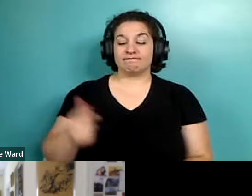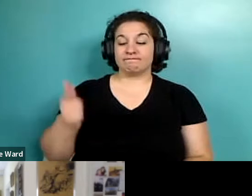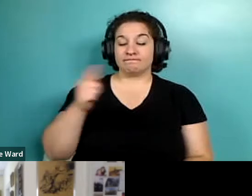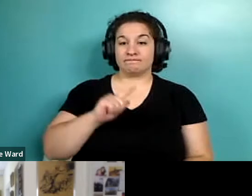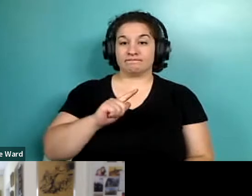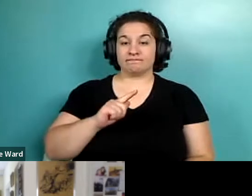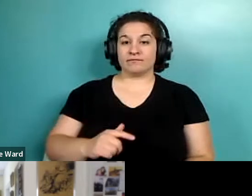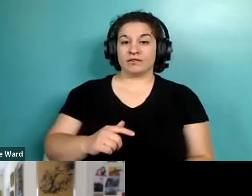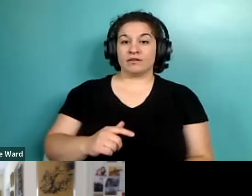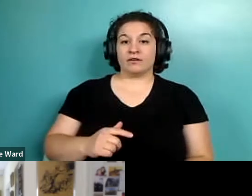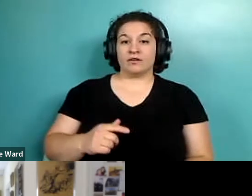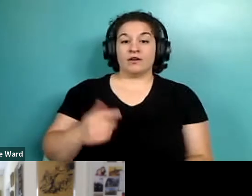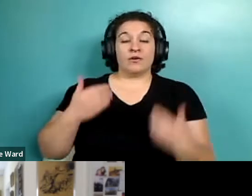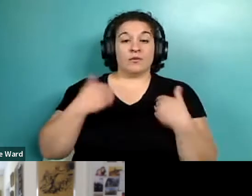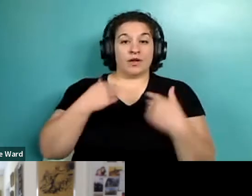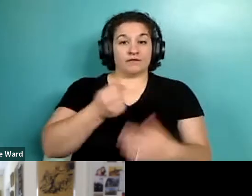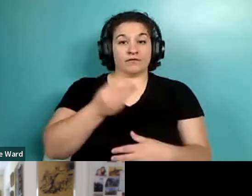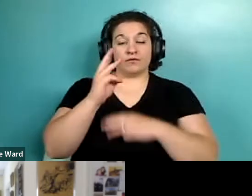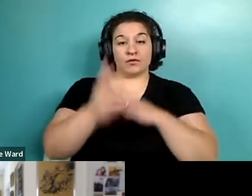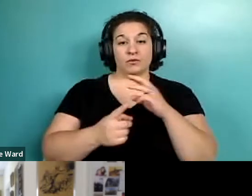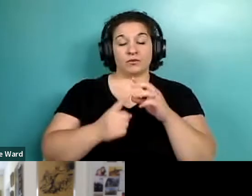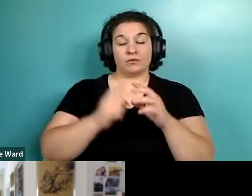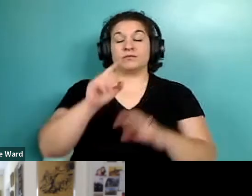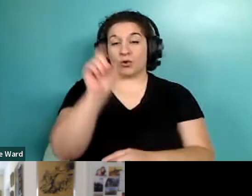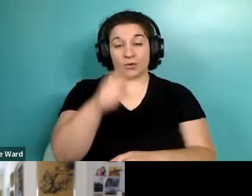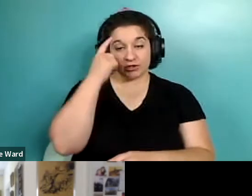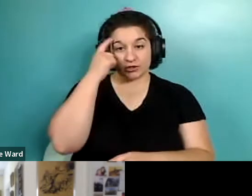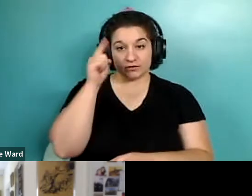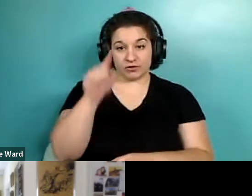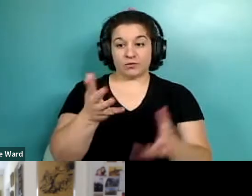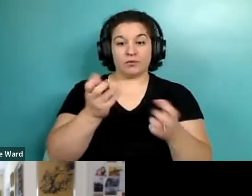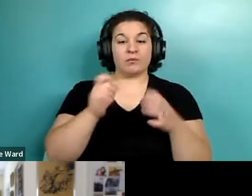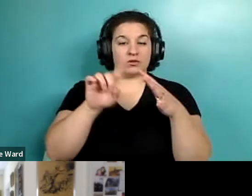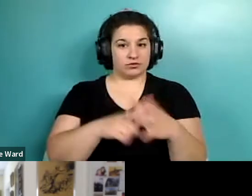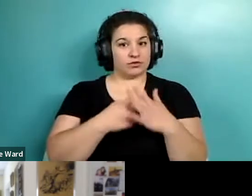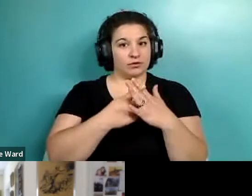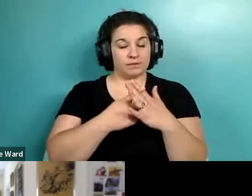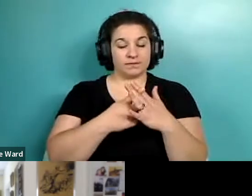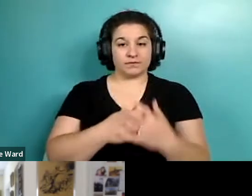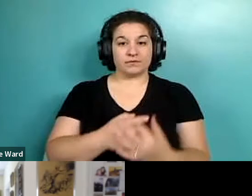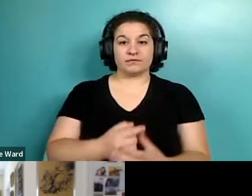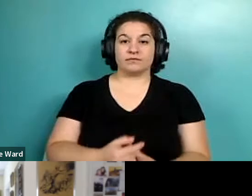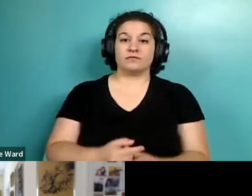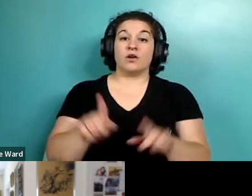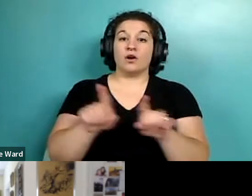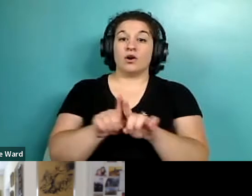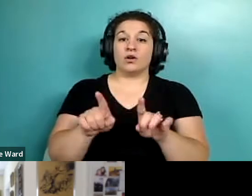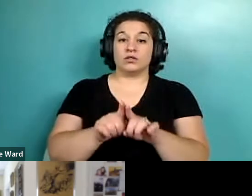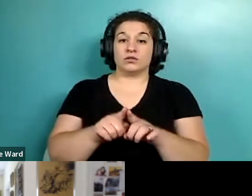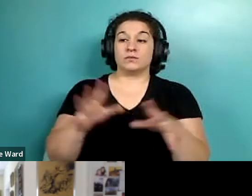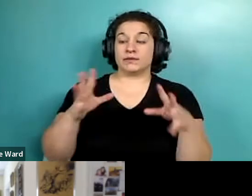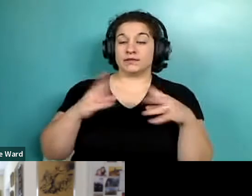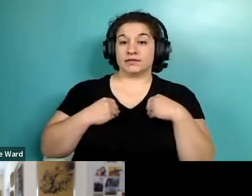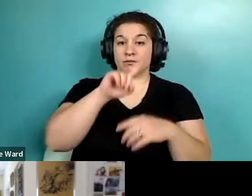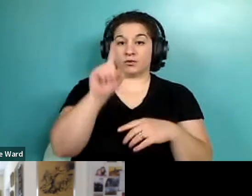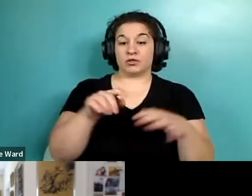We have a few questions for you that we would like to get started with, and we will also take questions from the